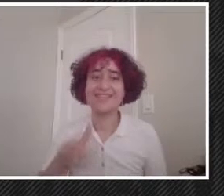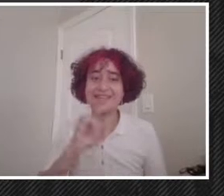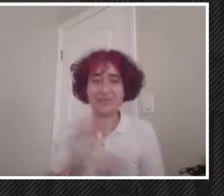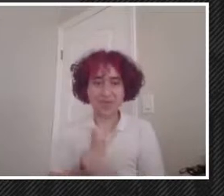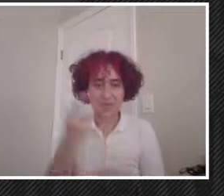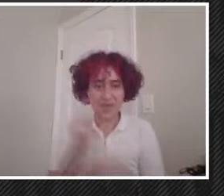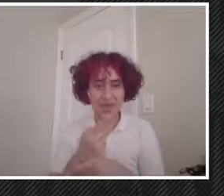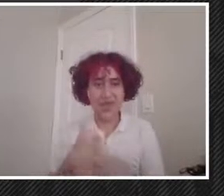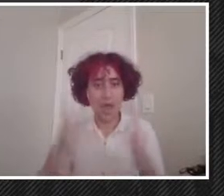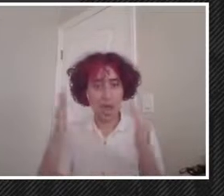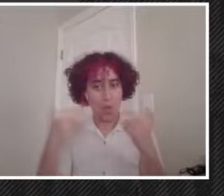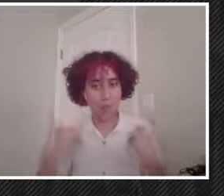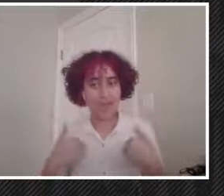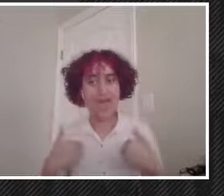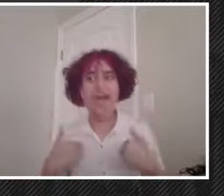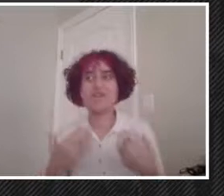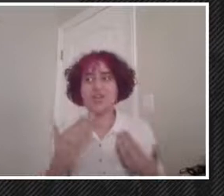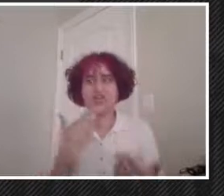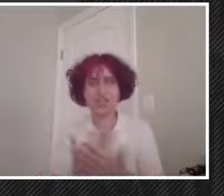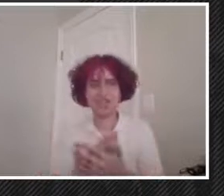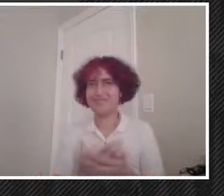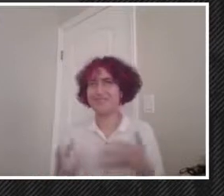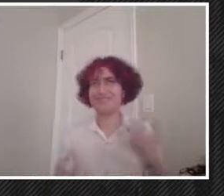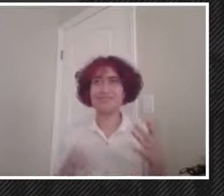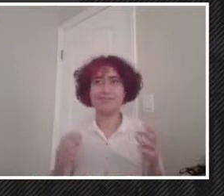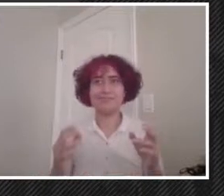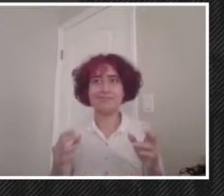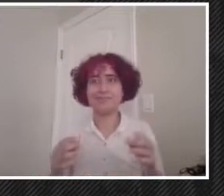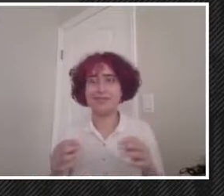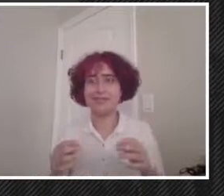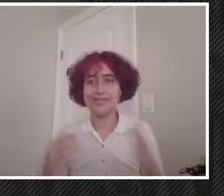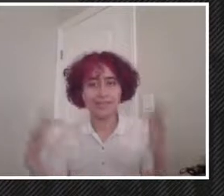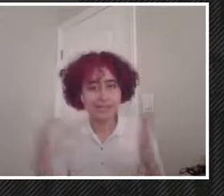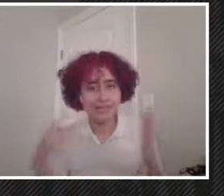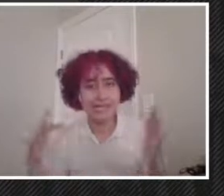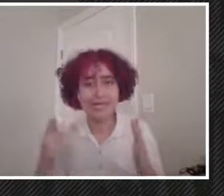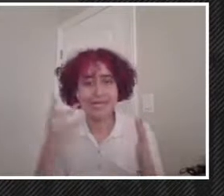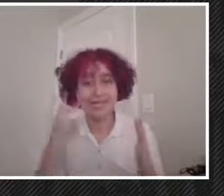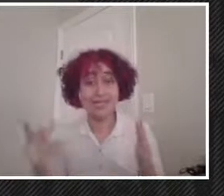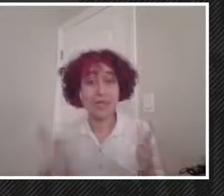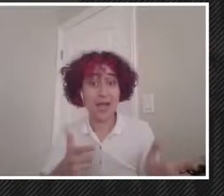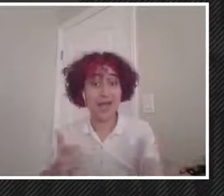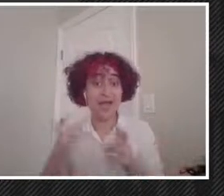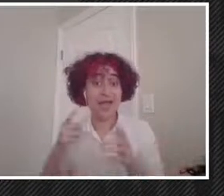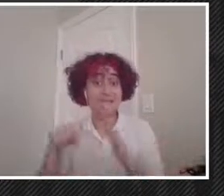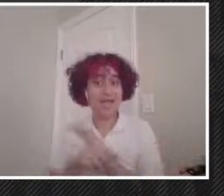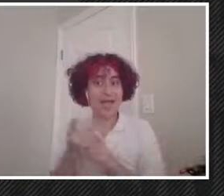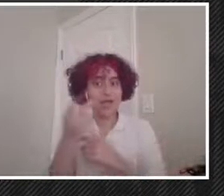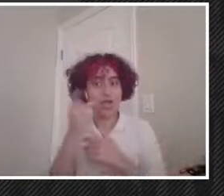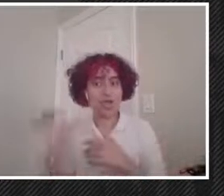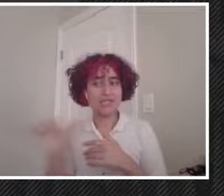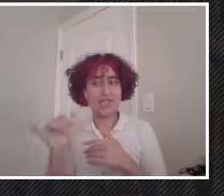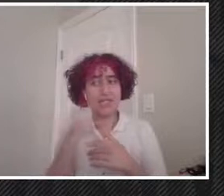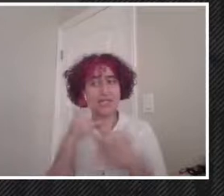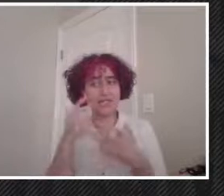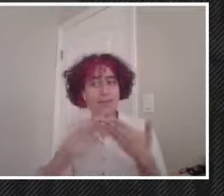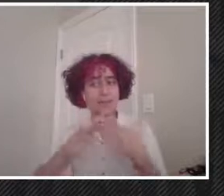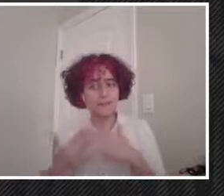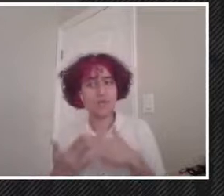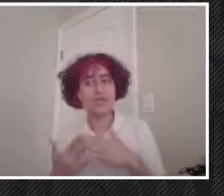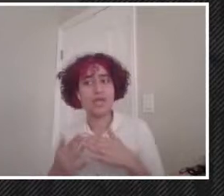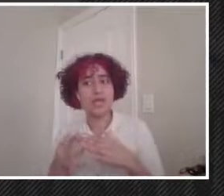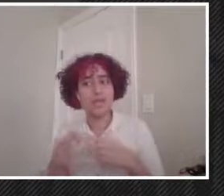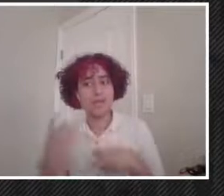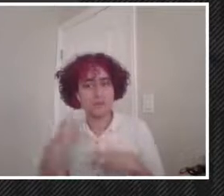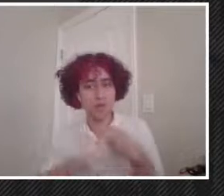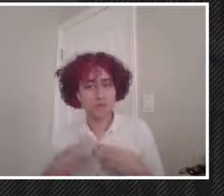study gun violence as a health and public health epidemic. If we don't actually study it, we know that's the reason why. If we can't get to studying the